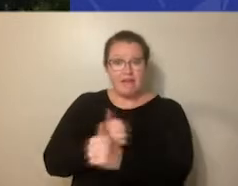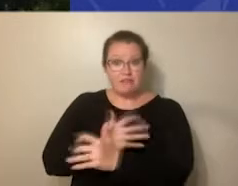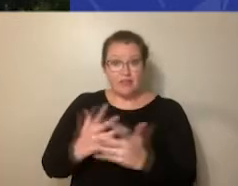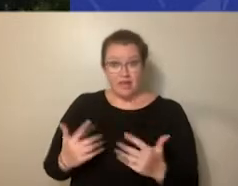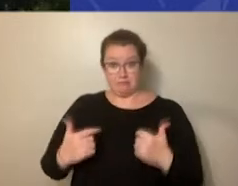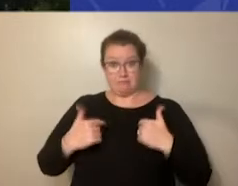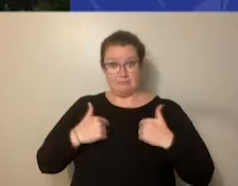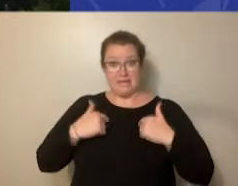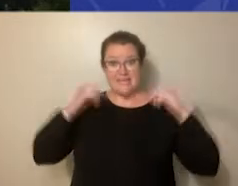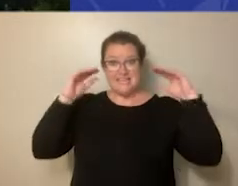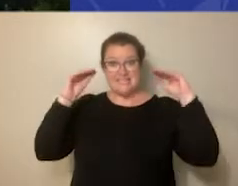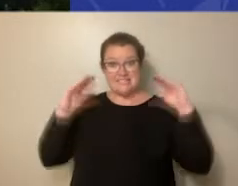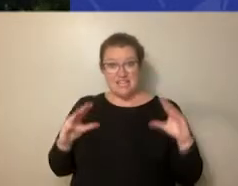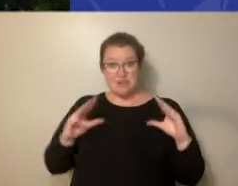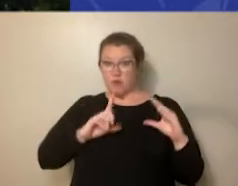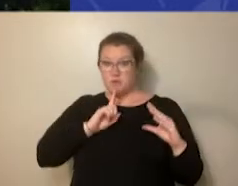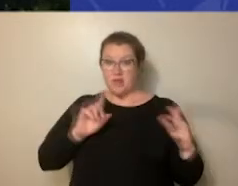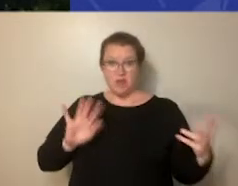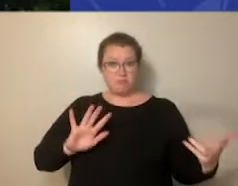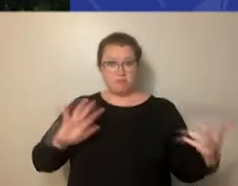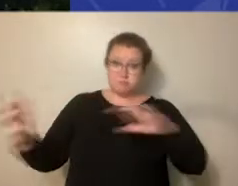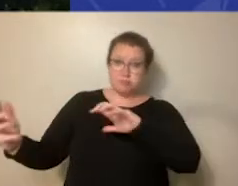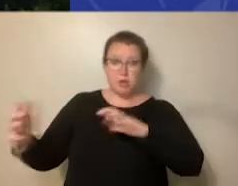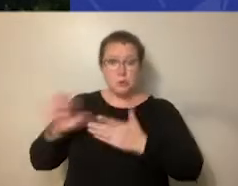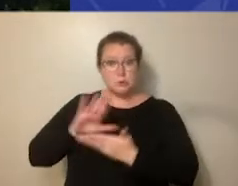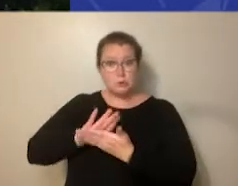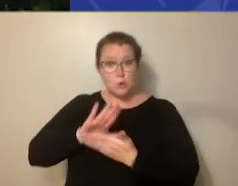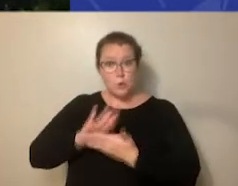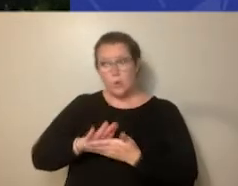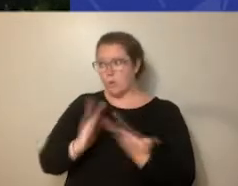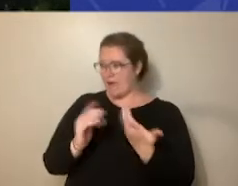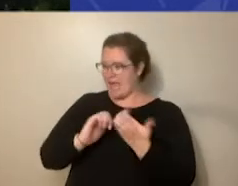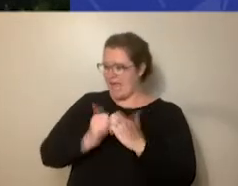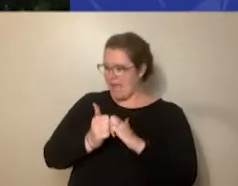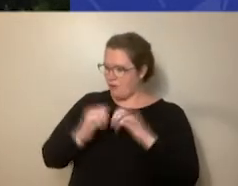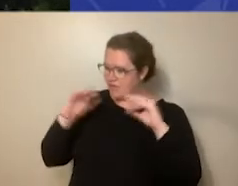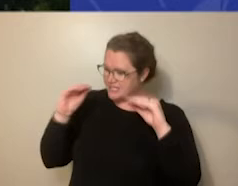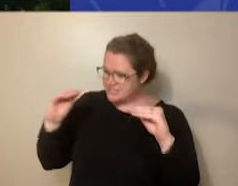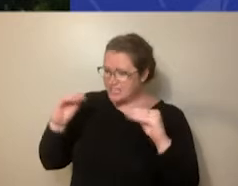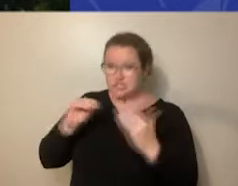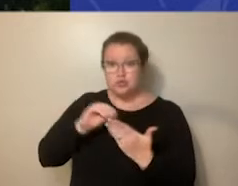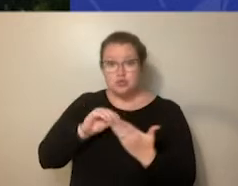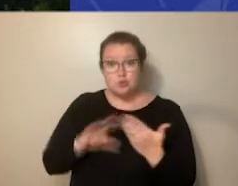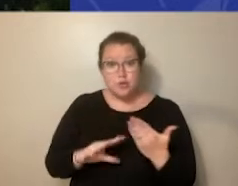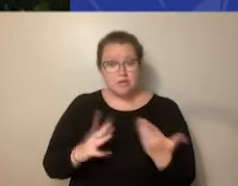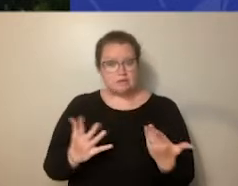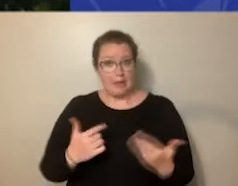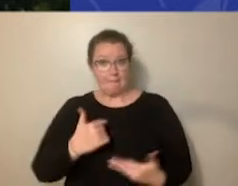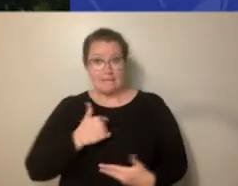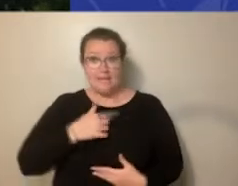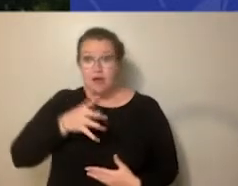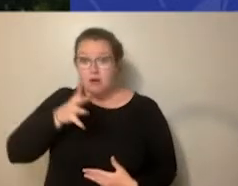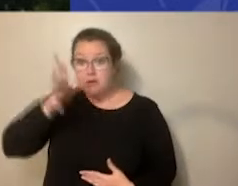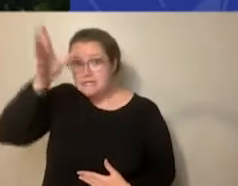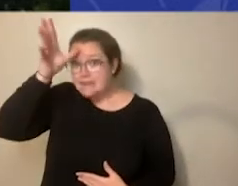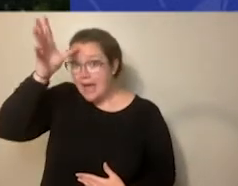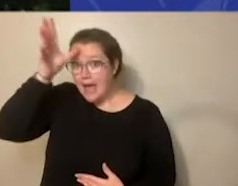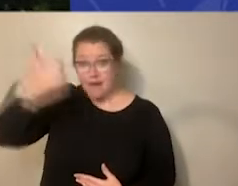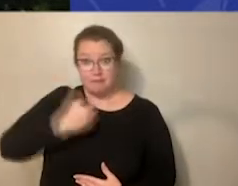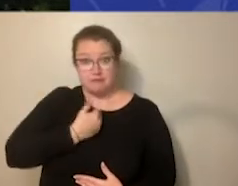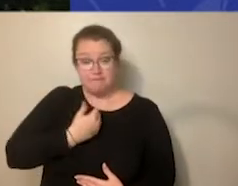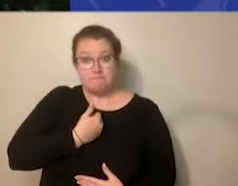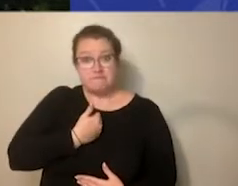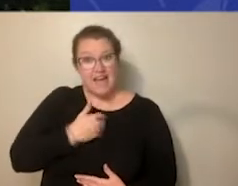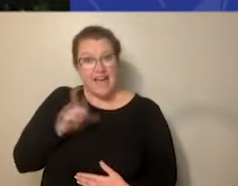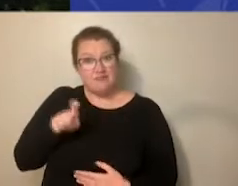educator, it certainly has upended everything of how we go about teaching students. As a parent, having to stay home